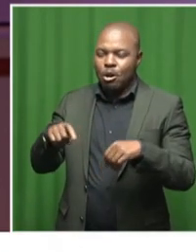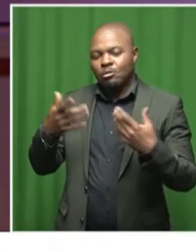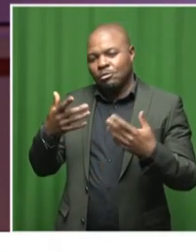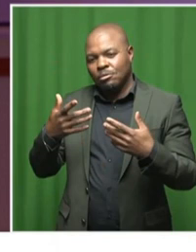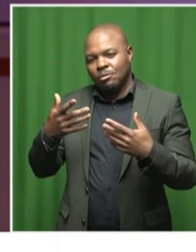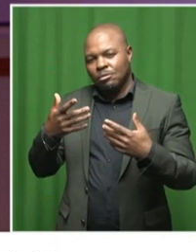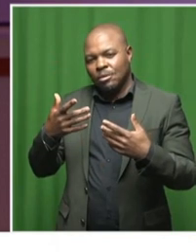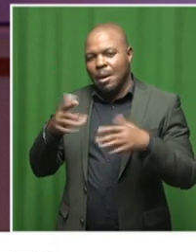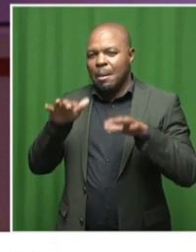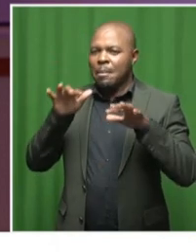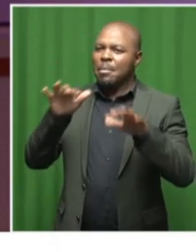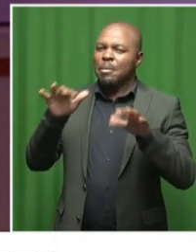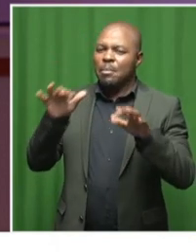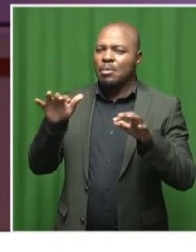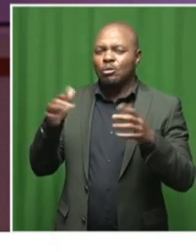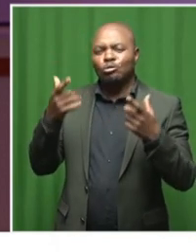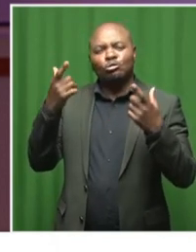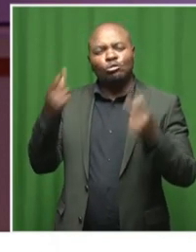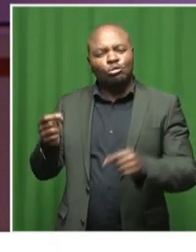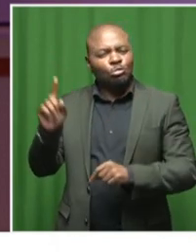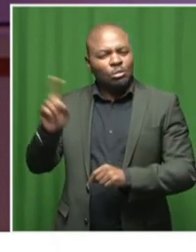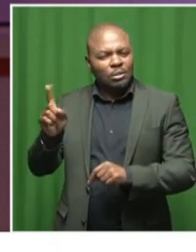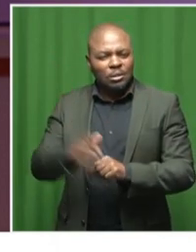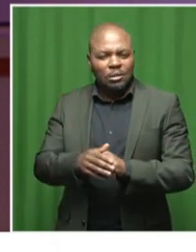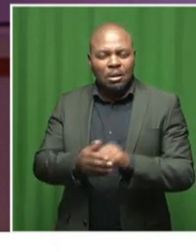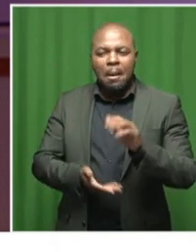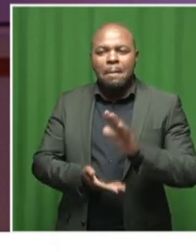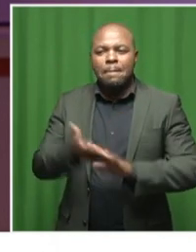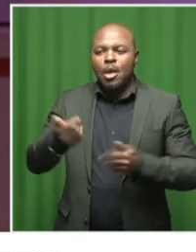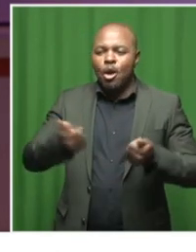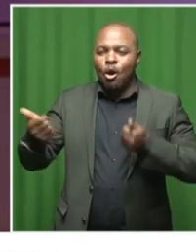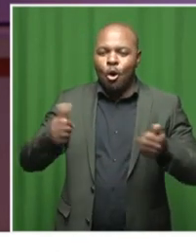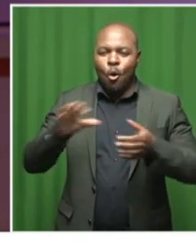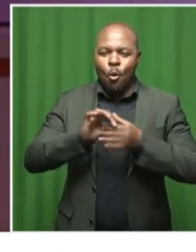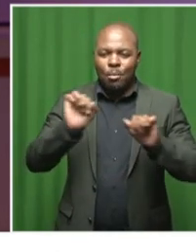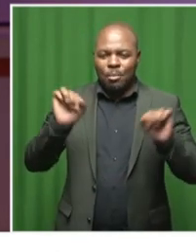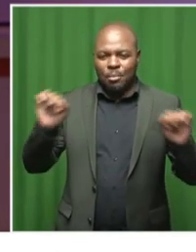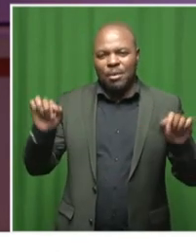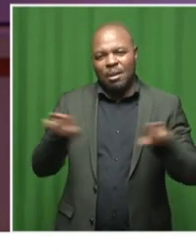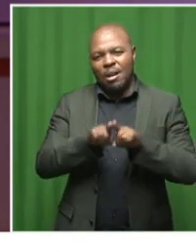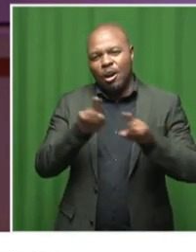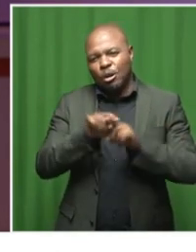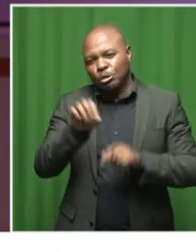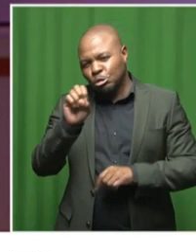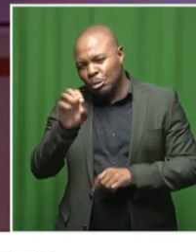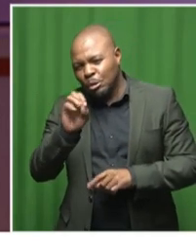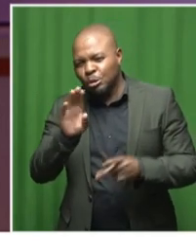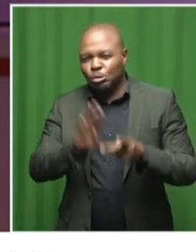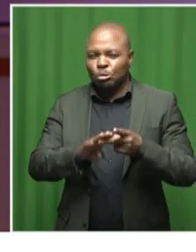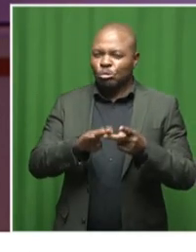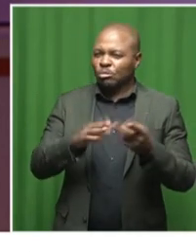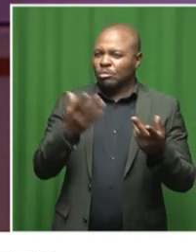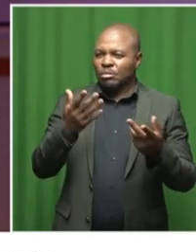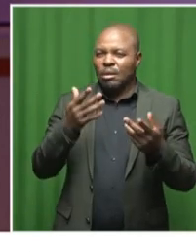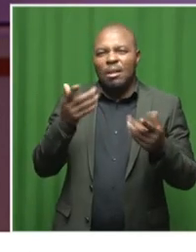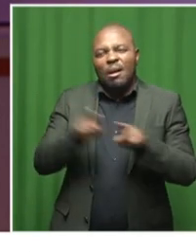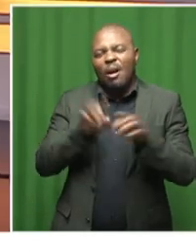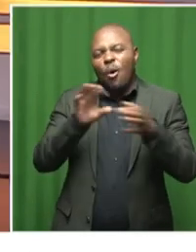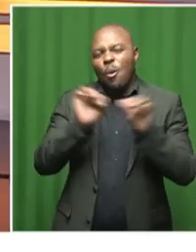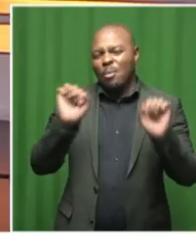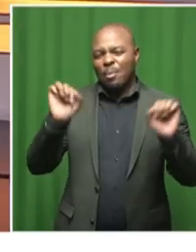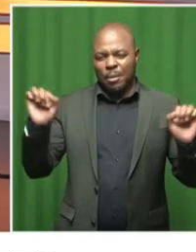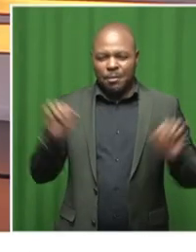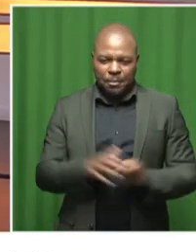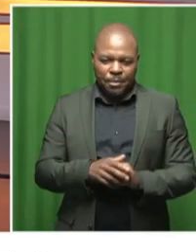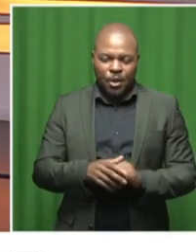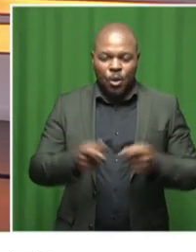period, people tend to go back home, mm-hmm. you know, which is Soweto or wherever where they call it home. So